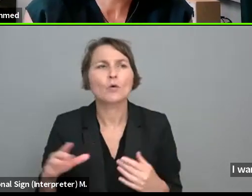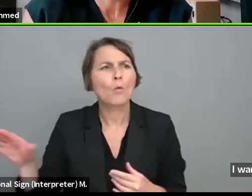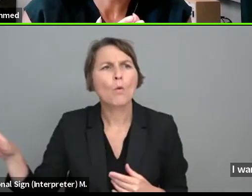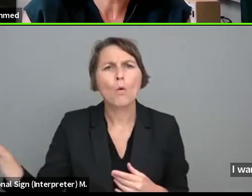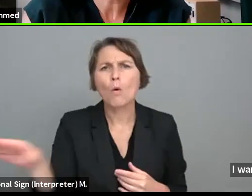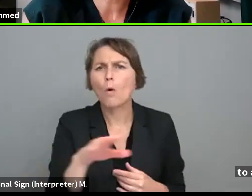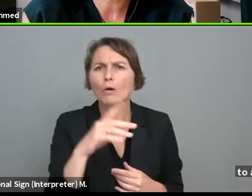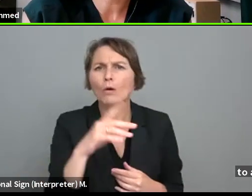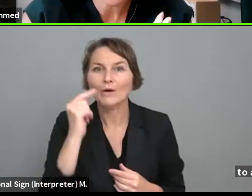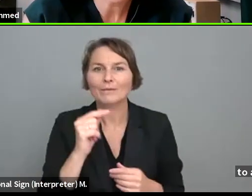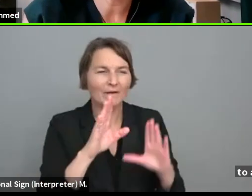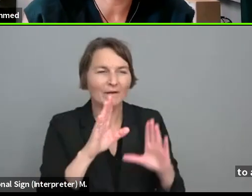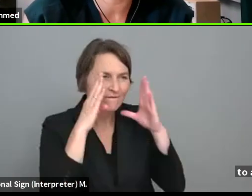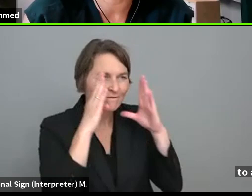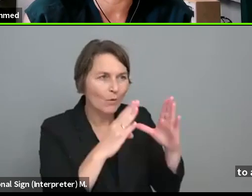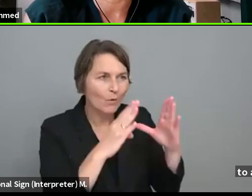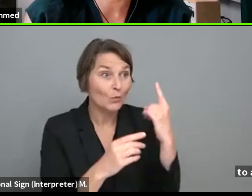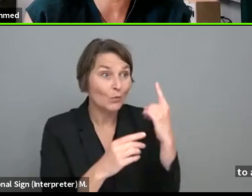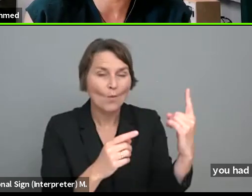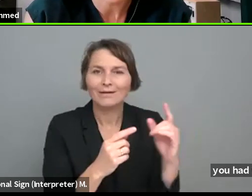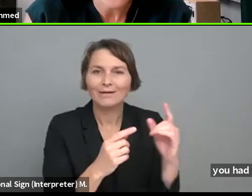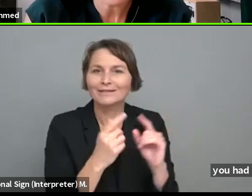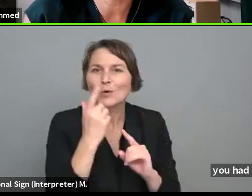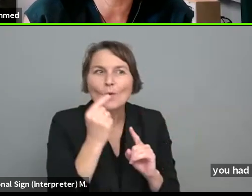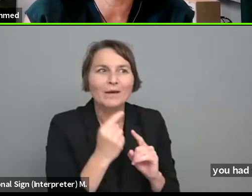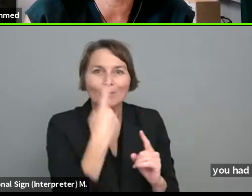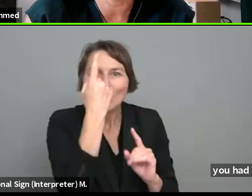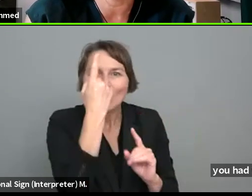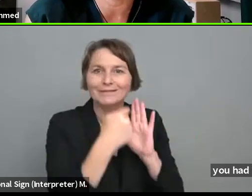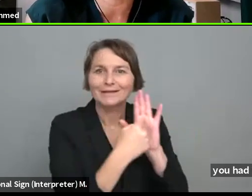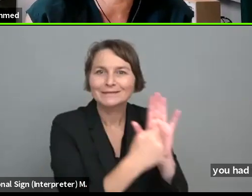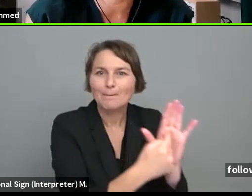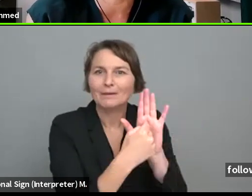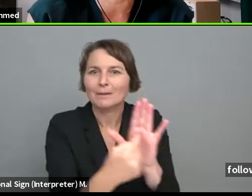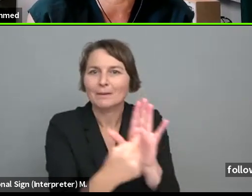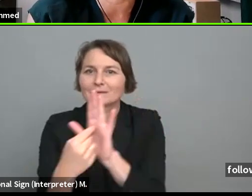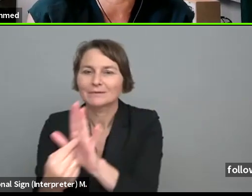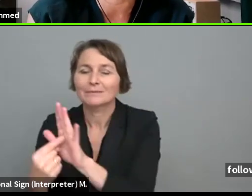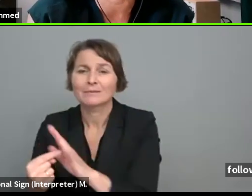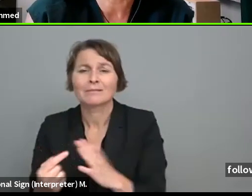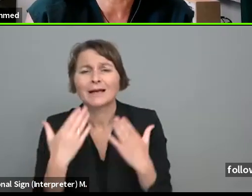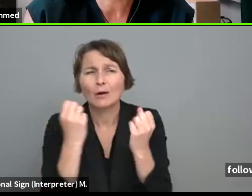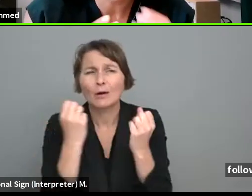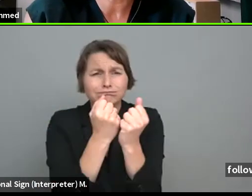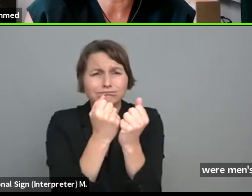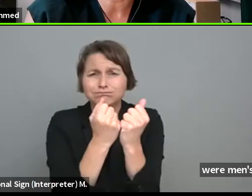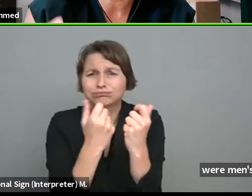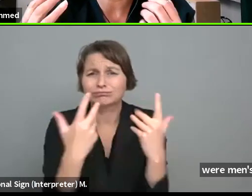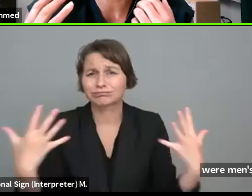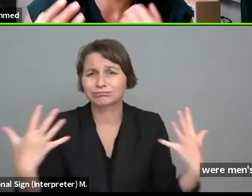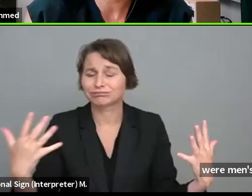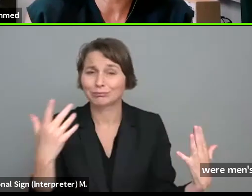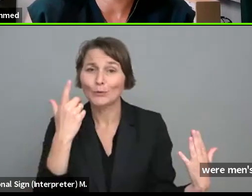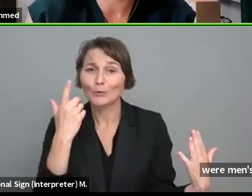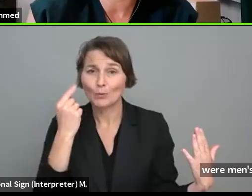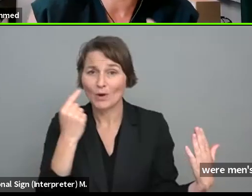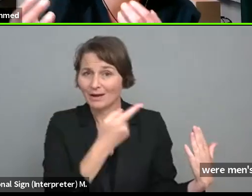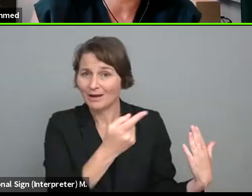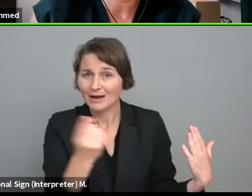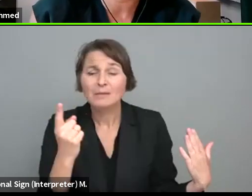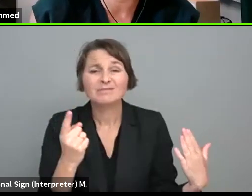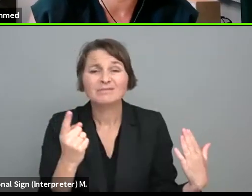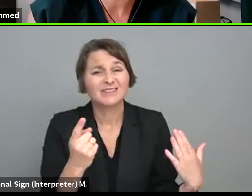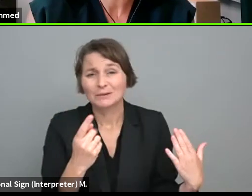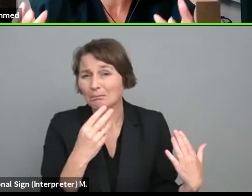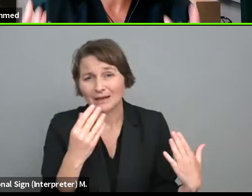And in my case, there are hundreds of women. We think hundreds of women have had pay adjustments at the BBC, many of them in lower paid roles